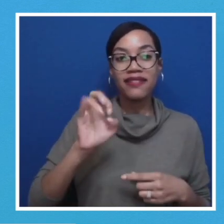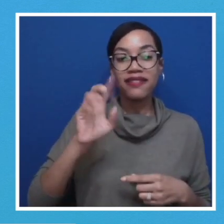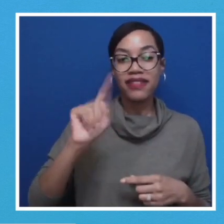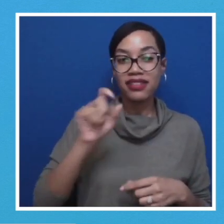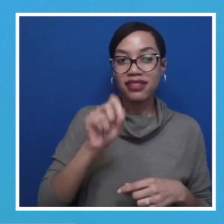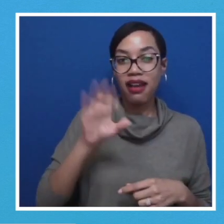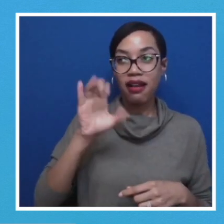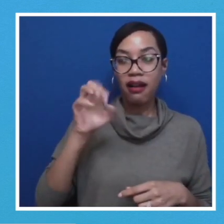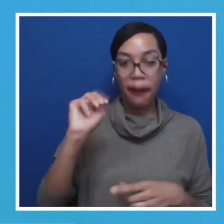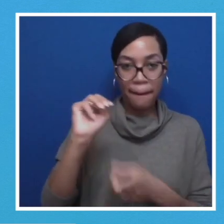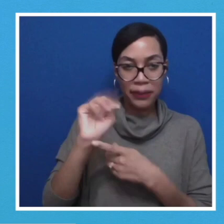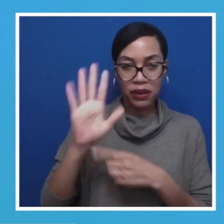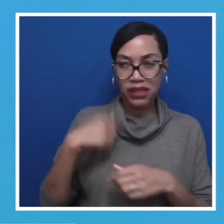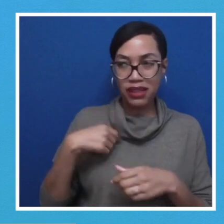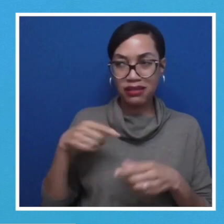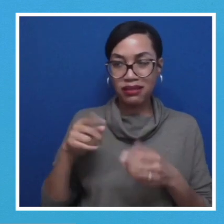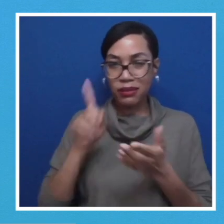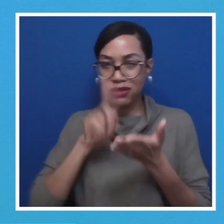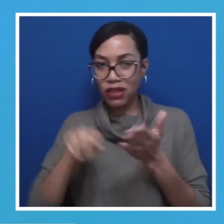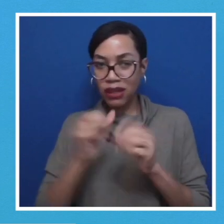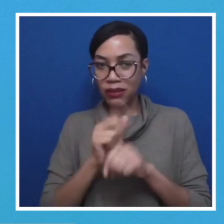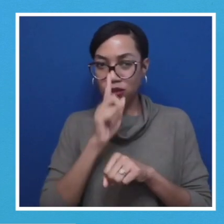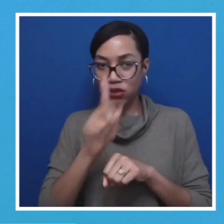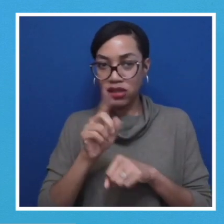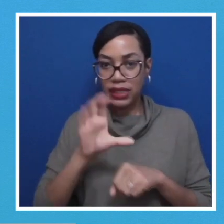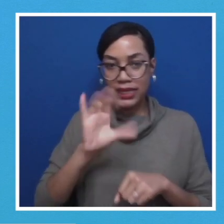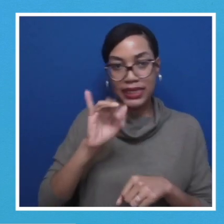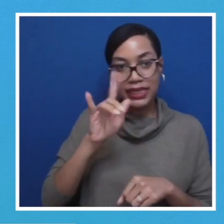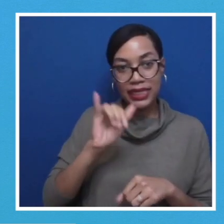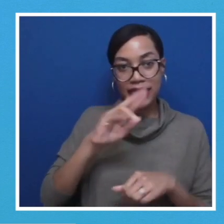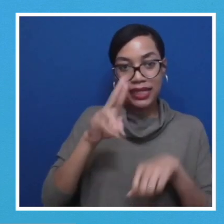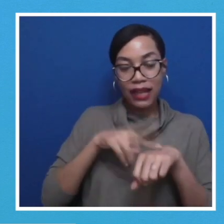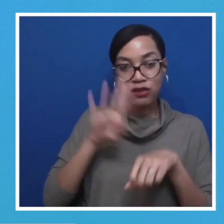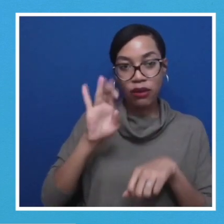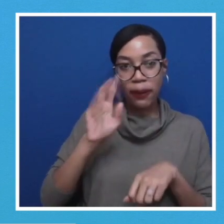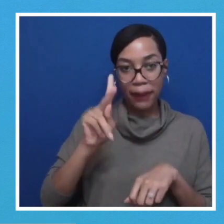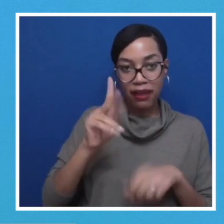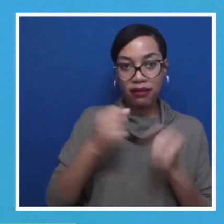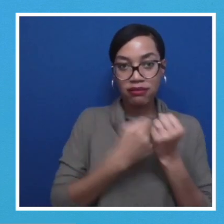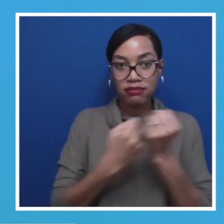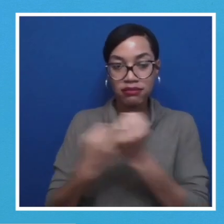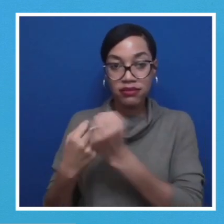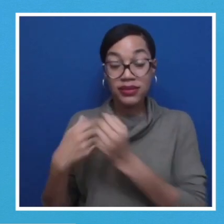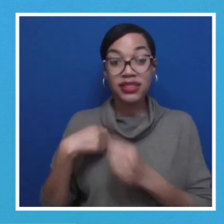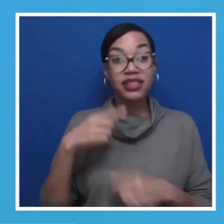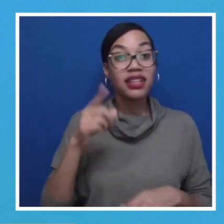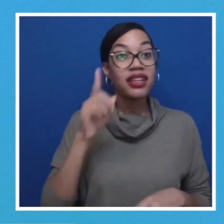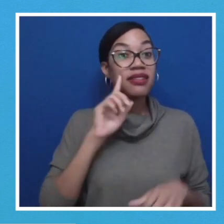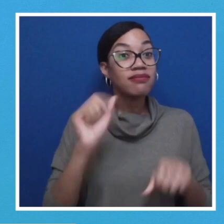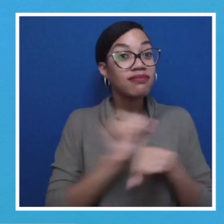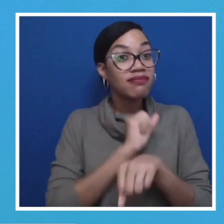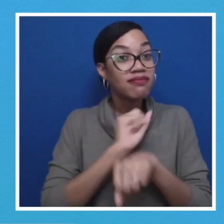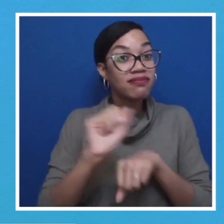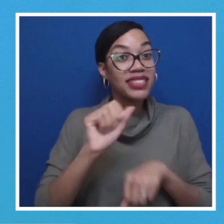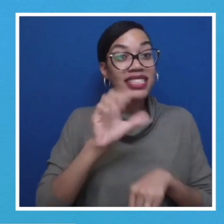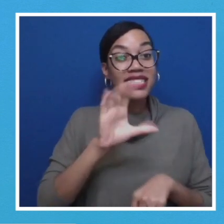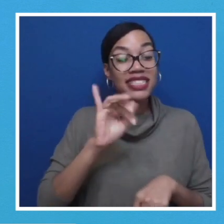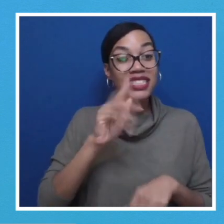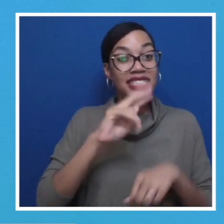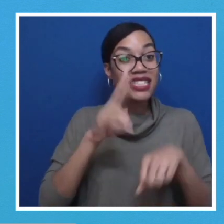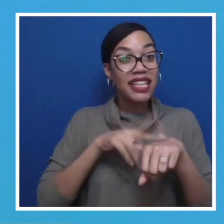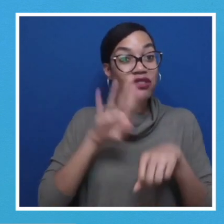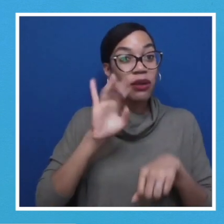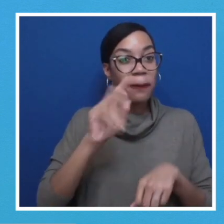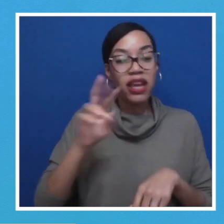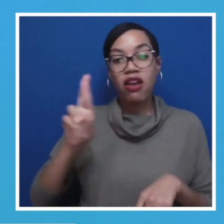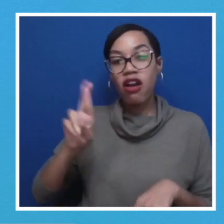do a quick Google search. I'm like, City National Bank subsidiary. Well, it turns out City National Bank is now an RBC company. I'm like, what's